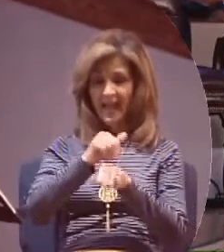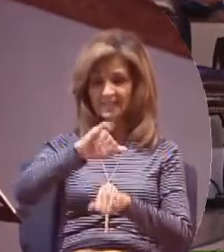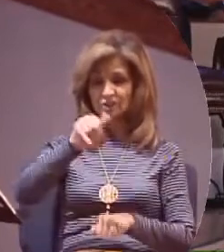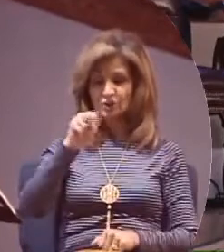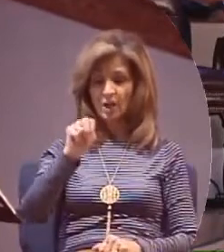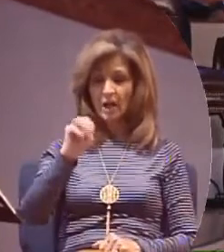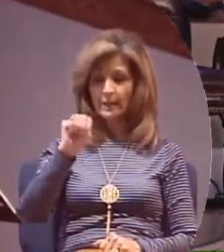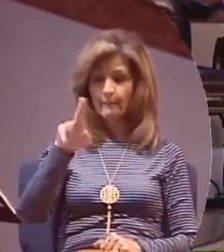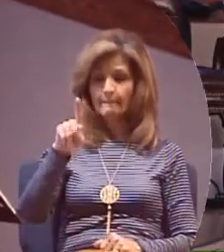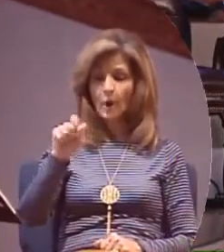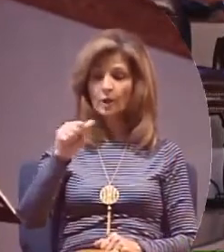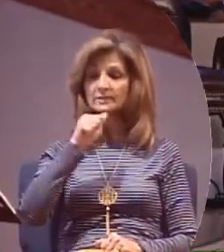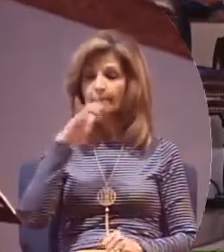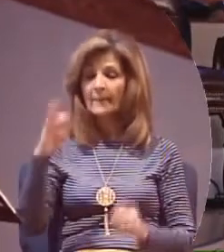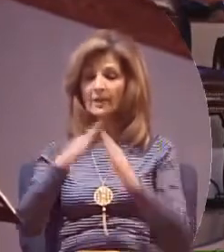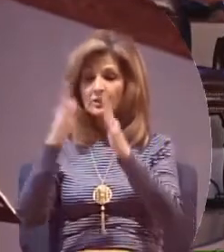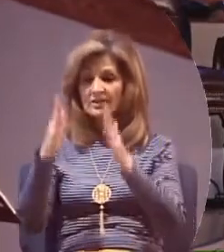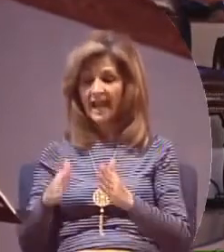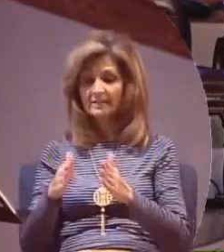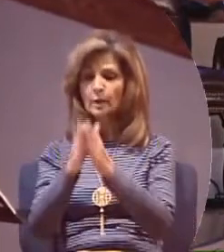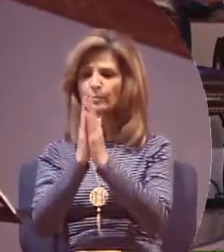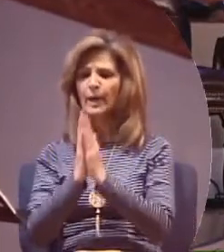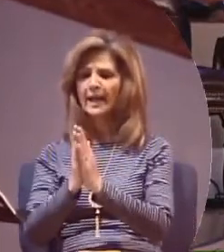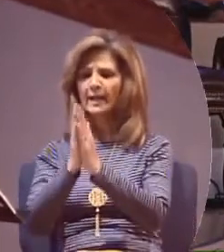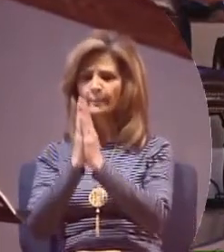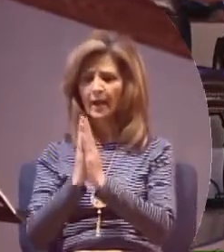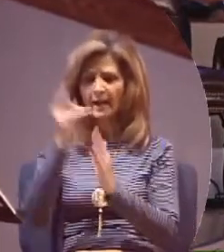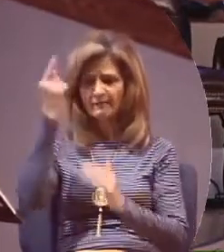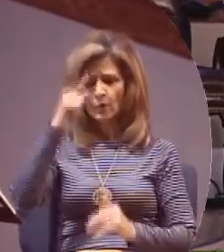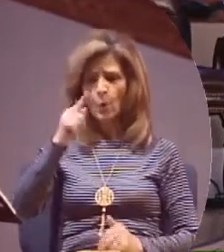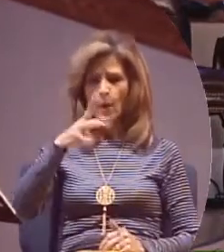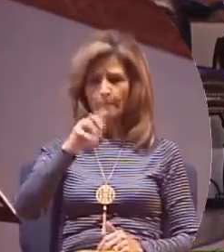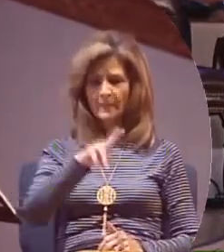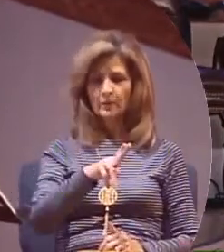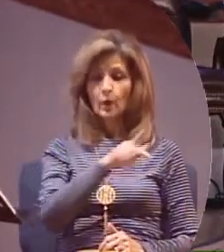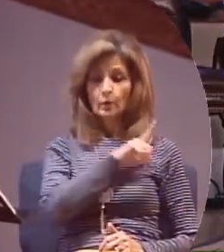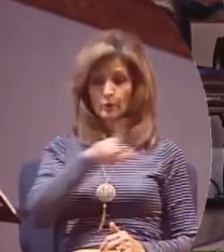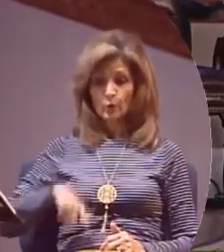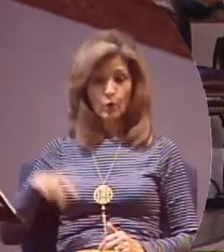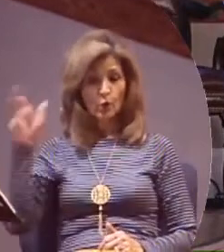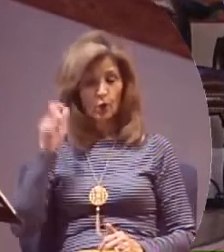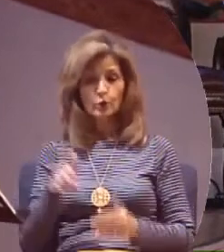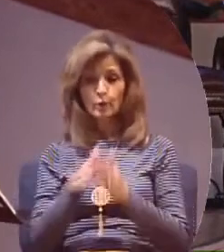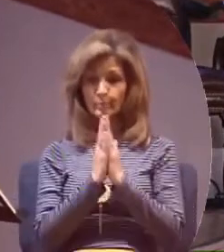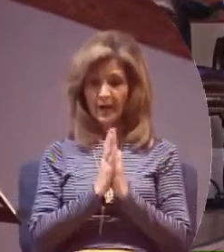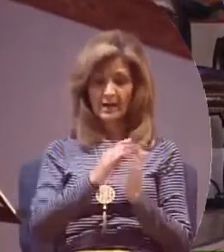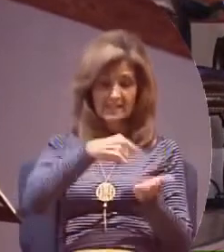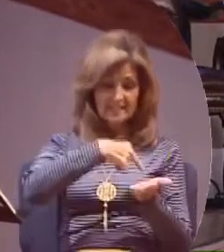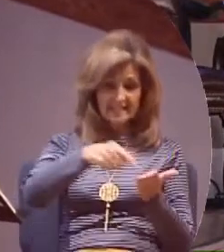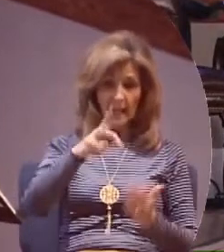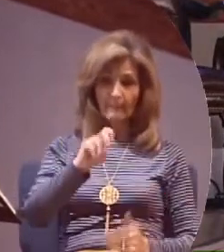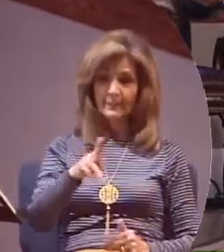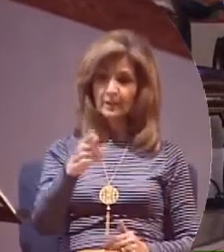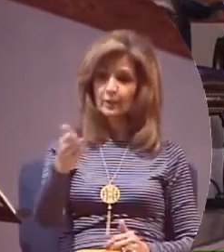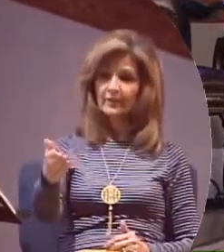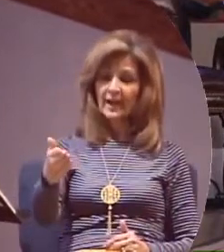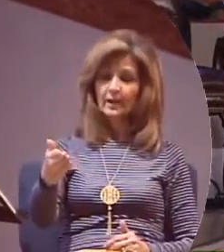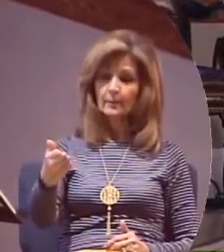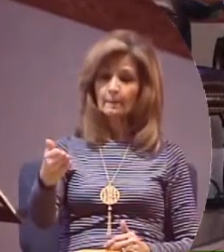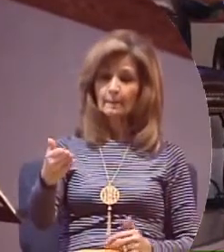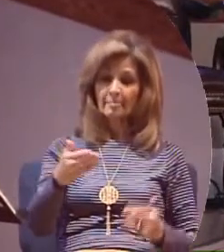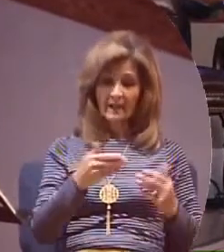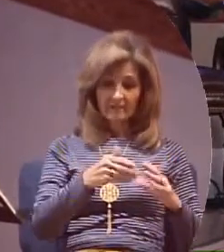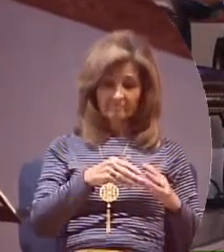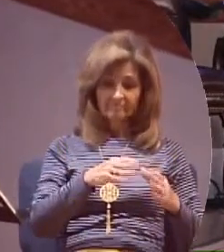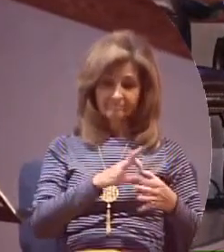John Mark's mama's house, Mary. They were down there having prayer meeting. And the Lord heard their prayer and answered their prayer and sent Peter down there. And when they got down there, they didn't